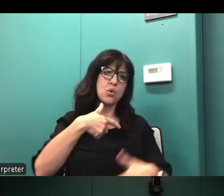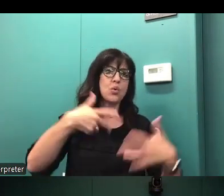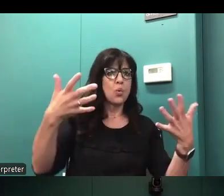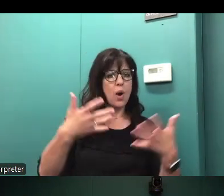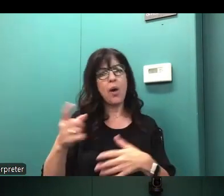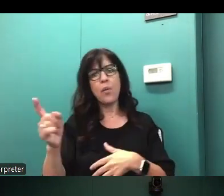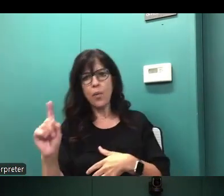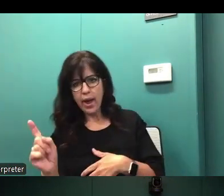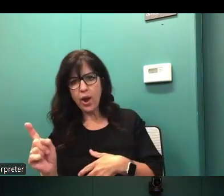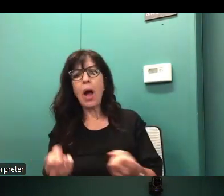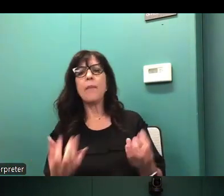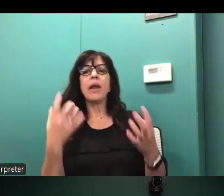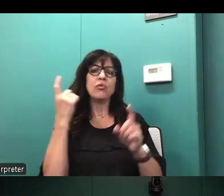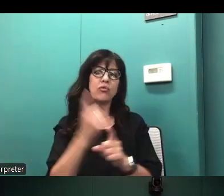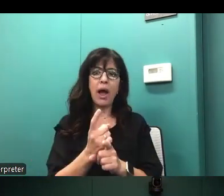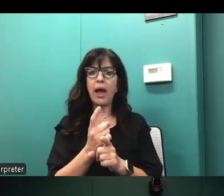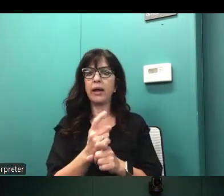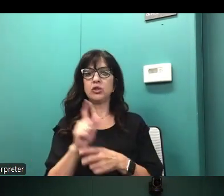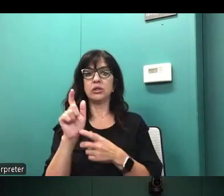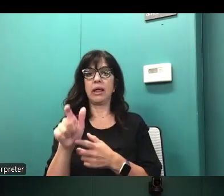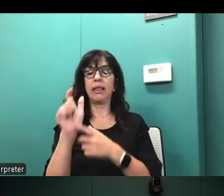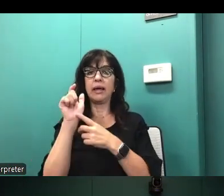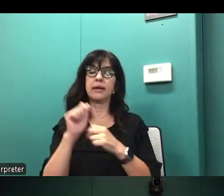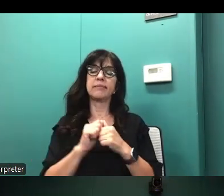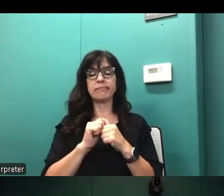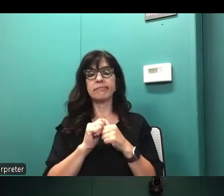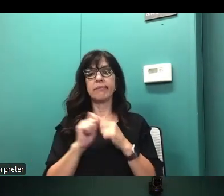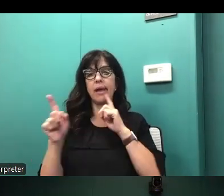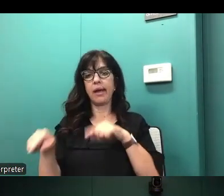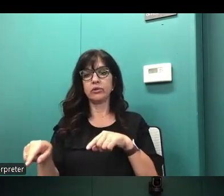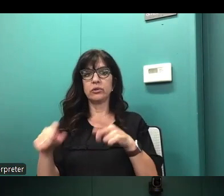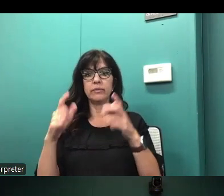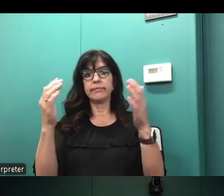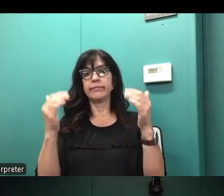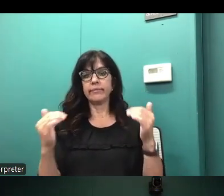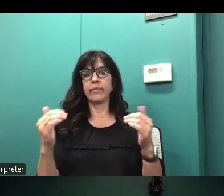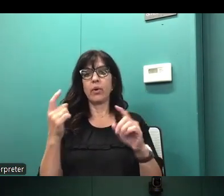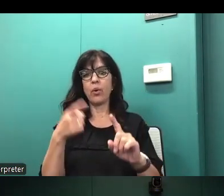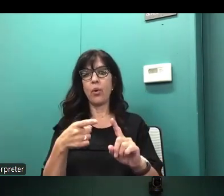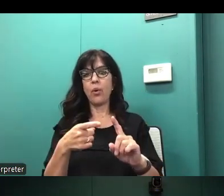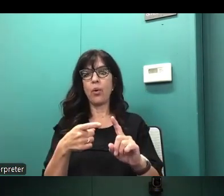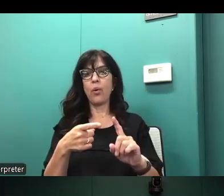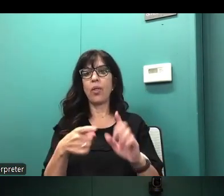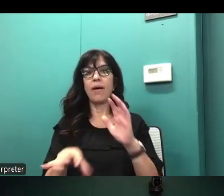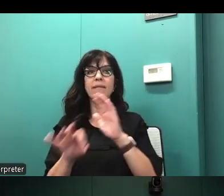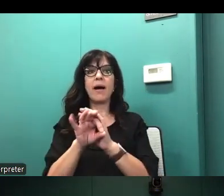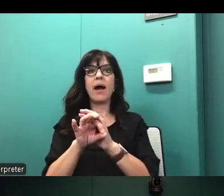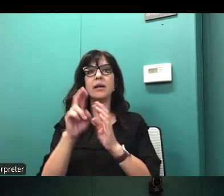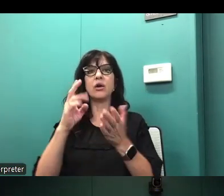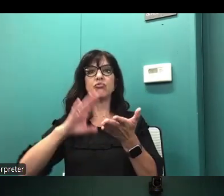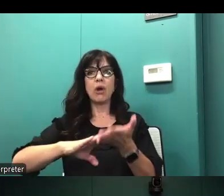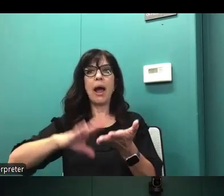questions. How many of them did they get correct? I can just click that. Maybe the next goal is find a rhyming